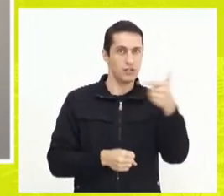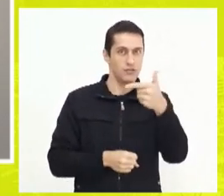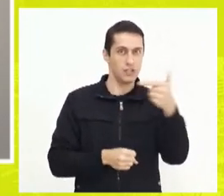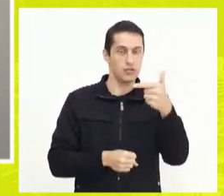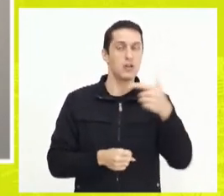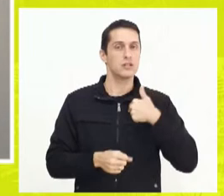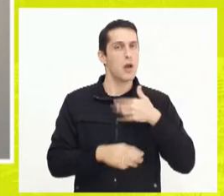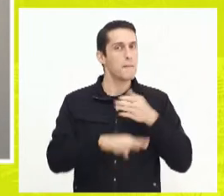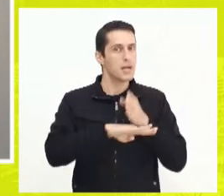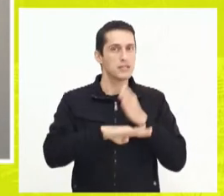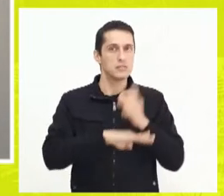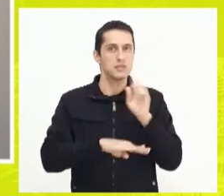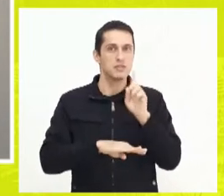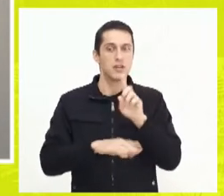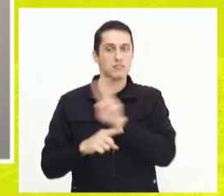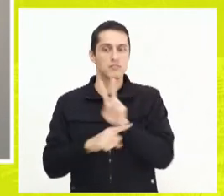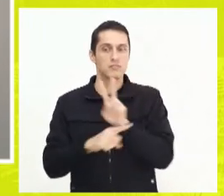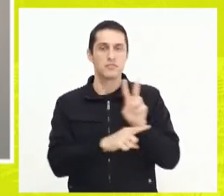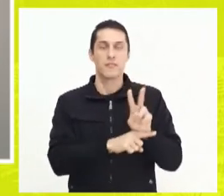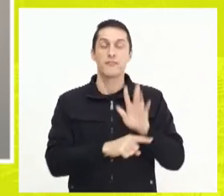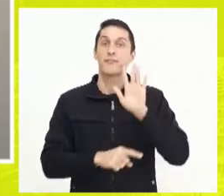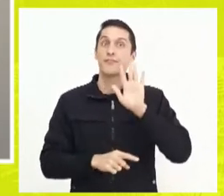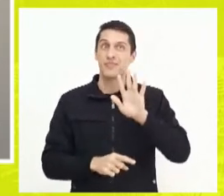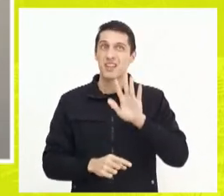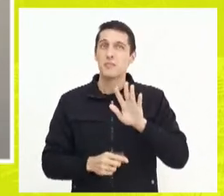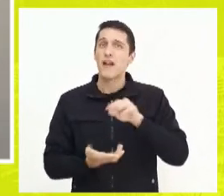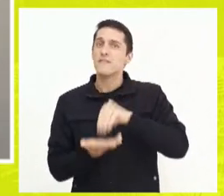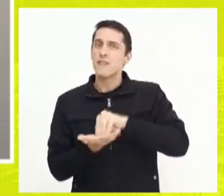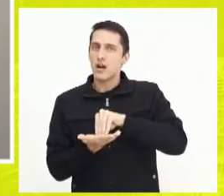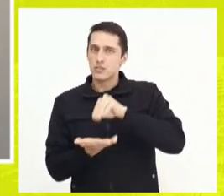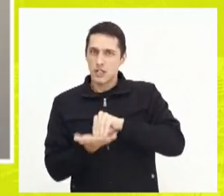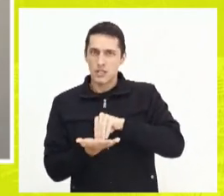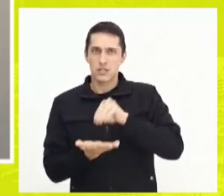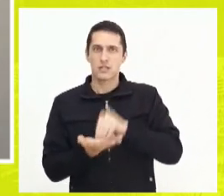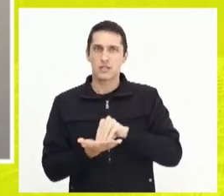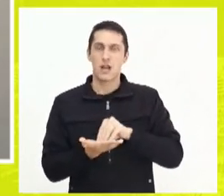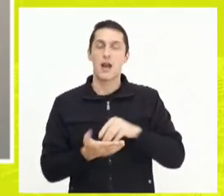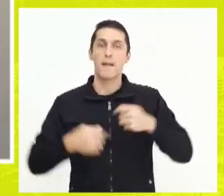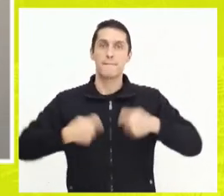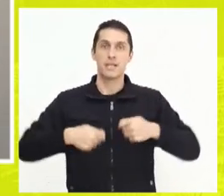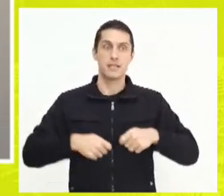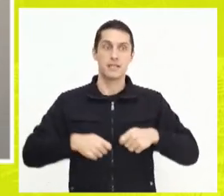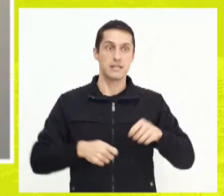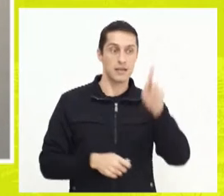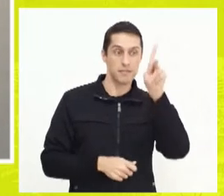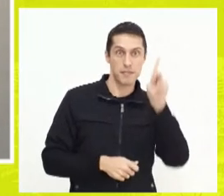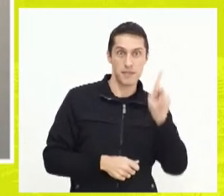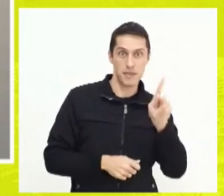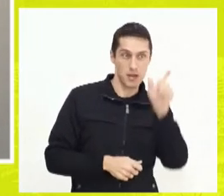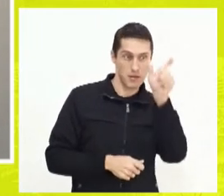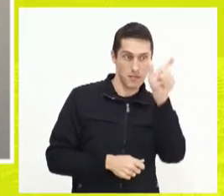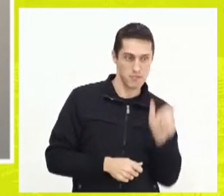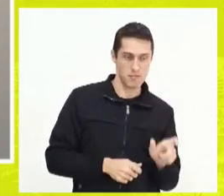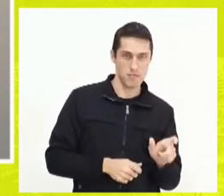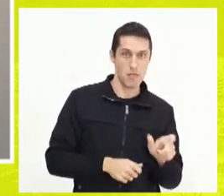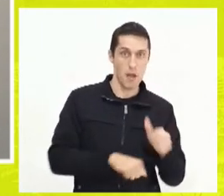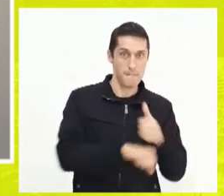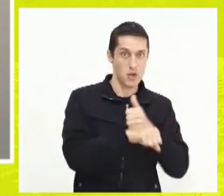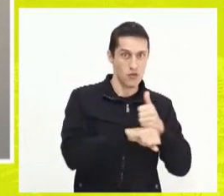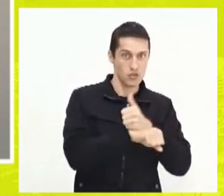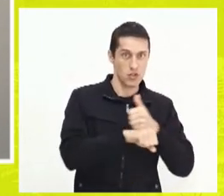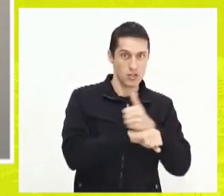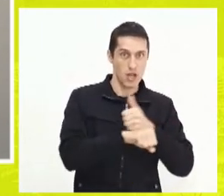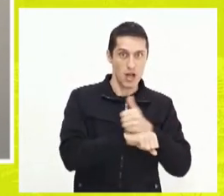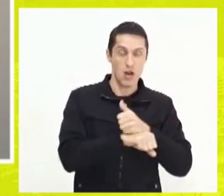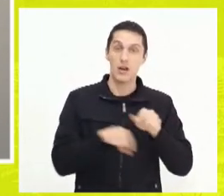way behind what must be worked uh in this relationship between the individual the professional with the company people are